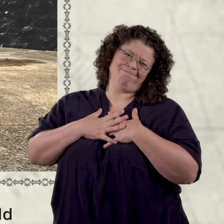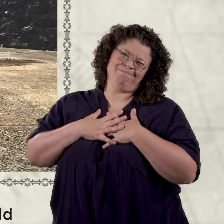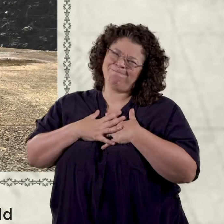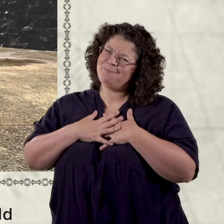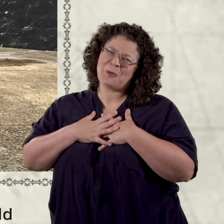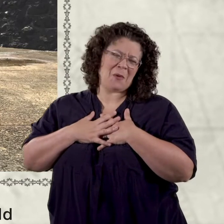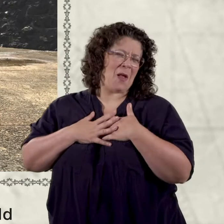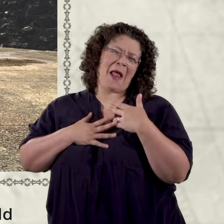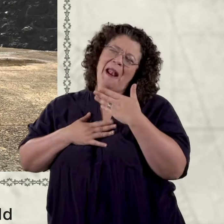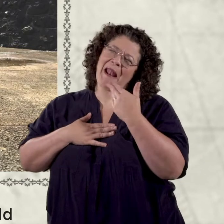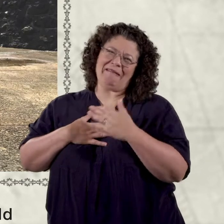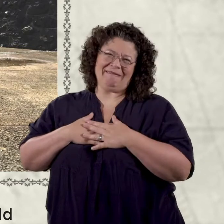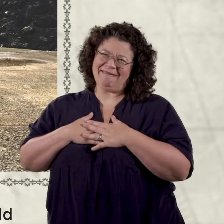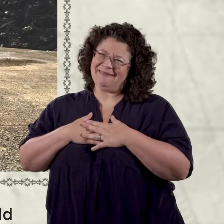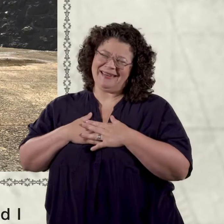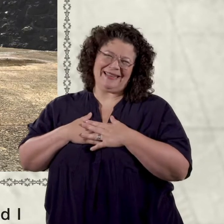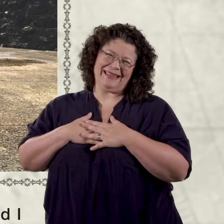Oh.